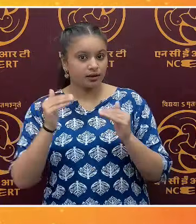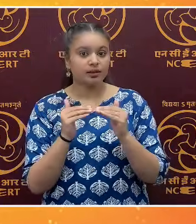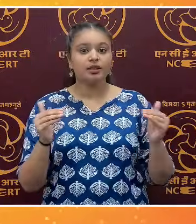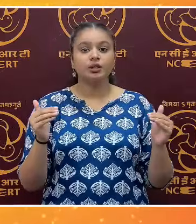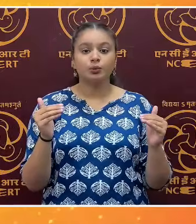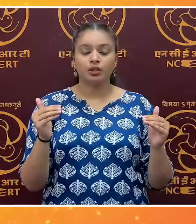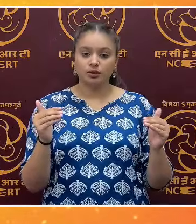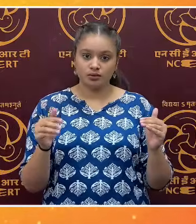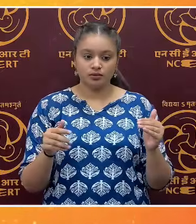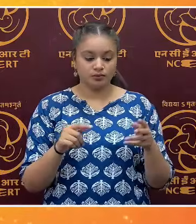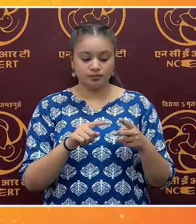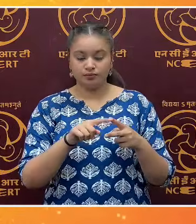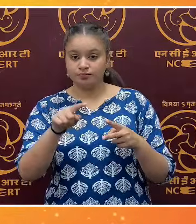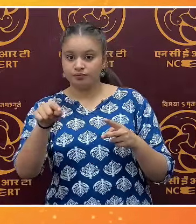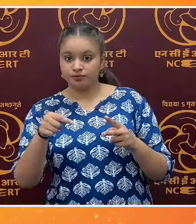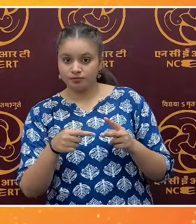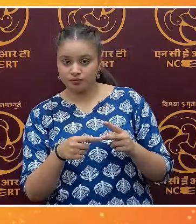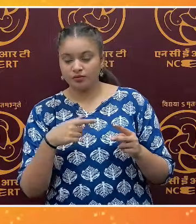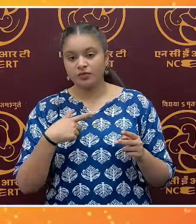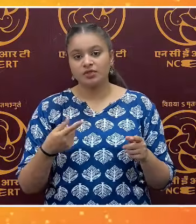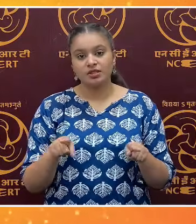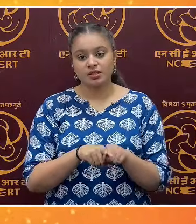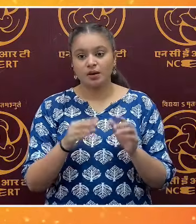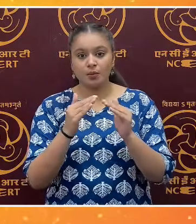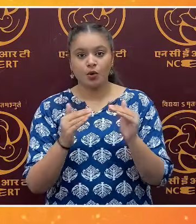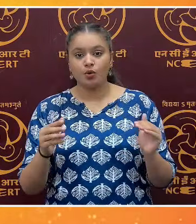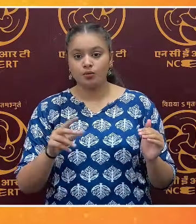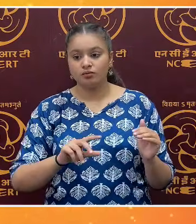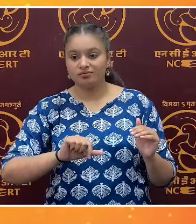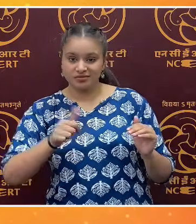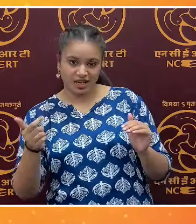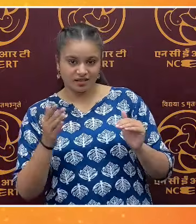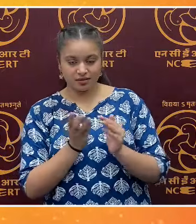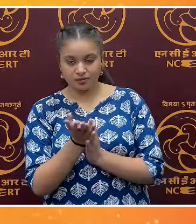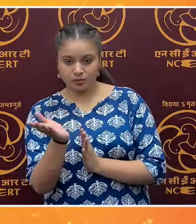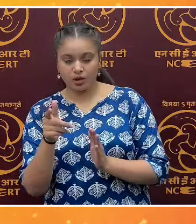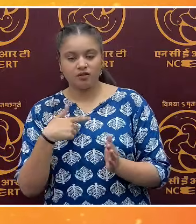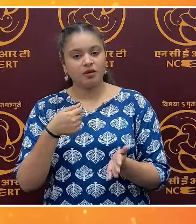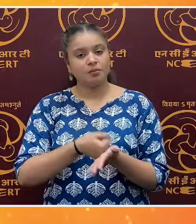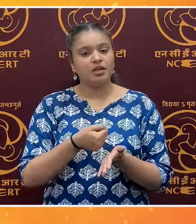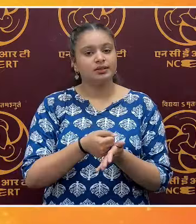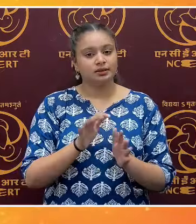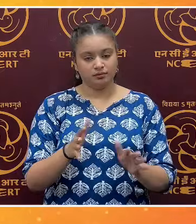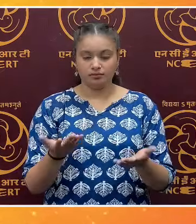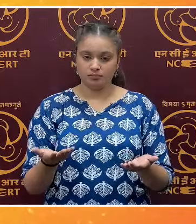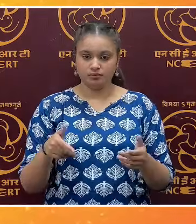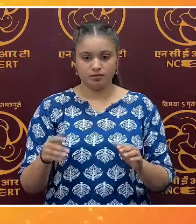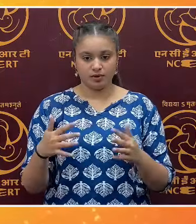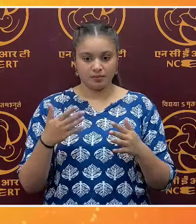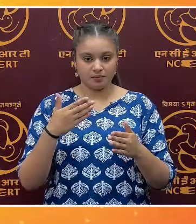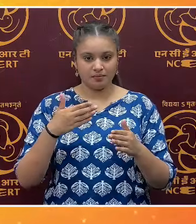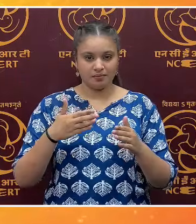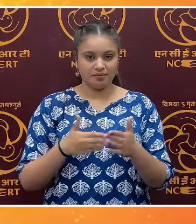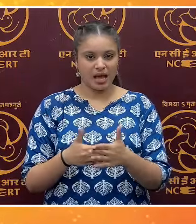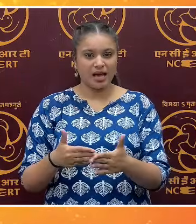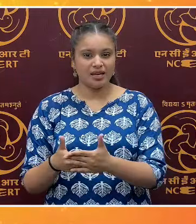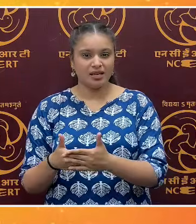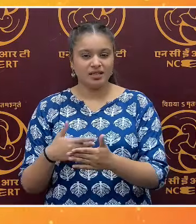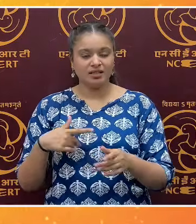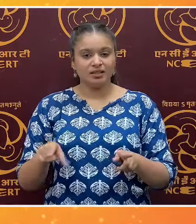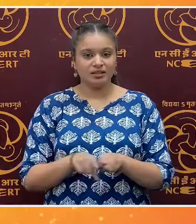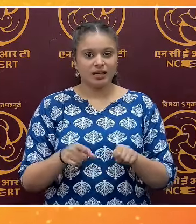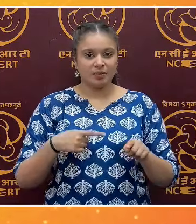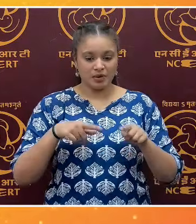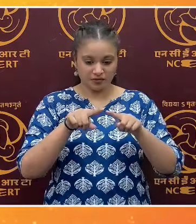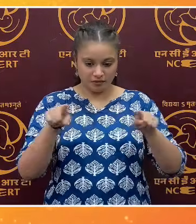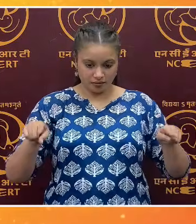and then it passed on to the next household. So this is a basic thing, and from here this is a barrier between the entire circuit